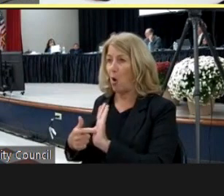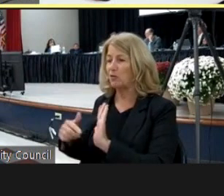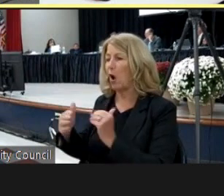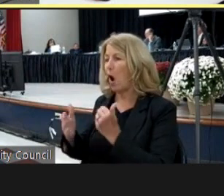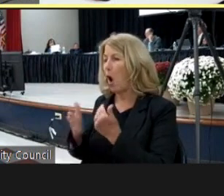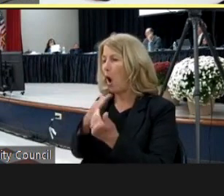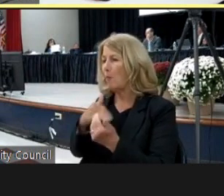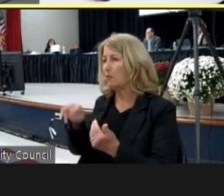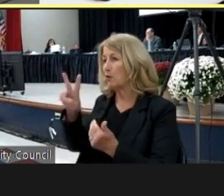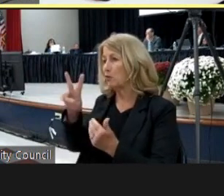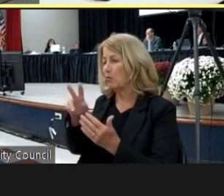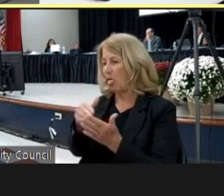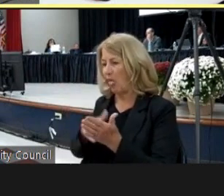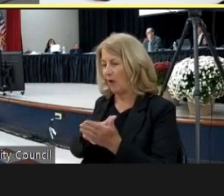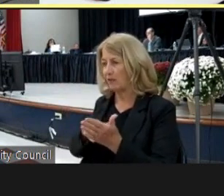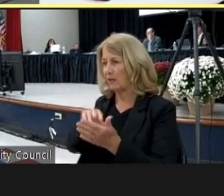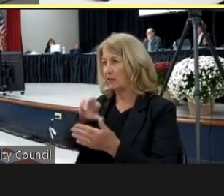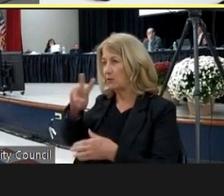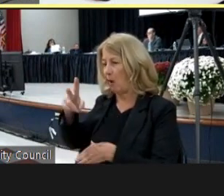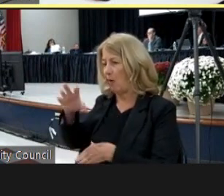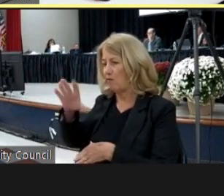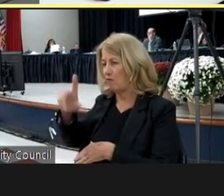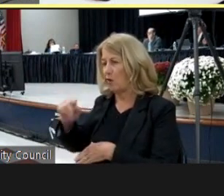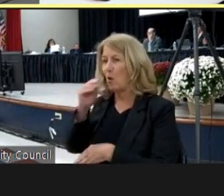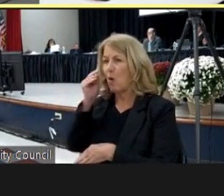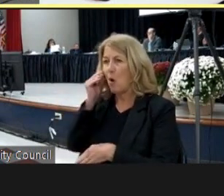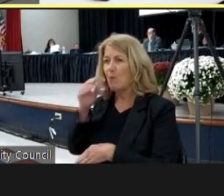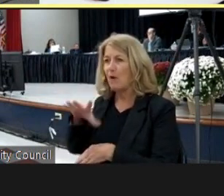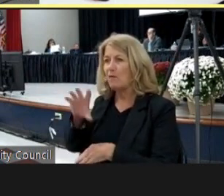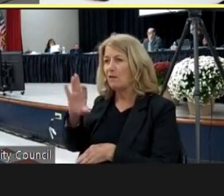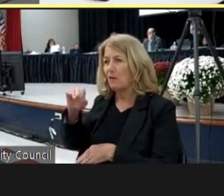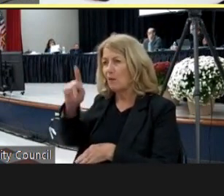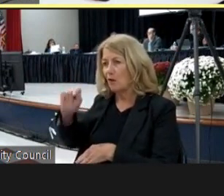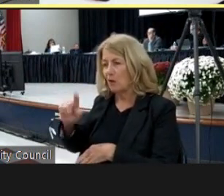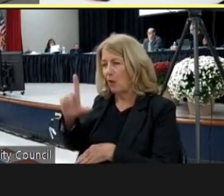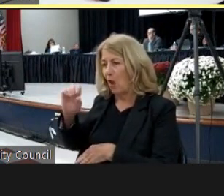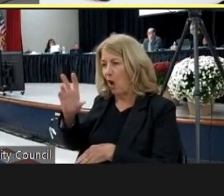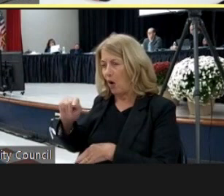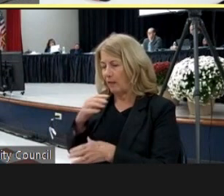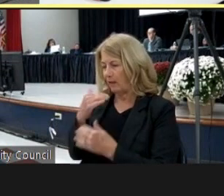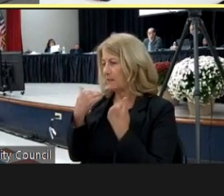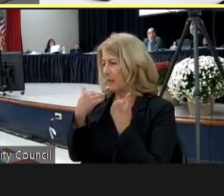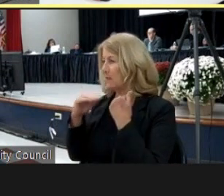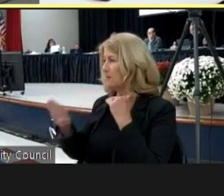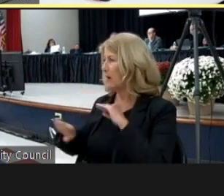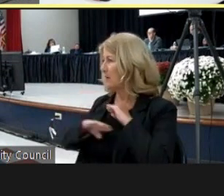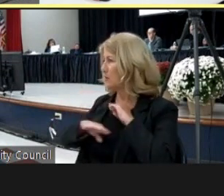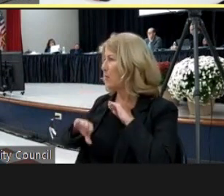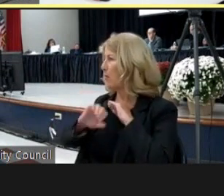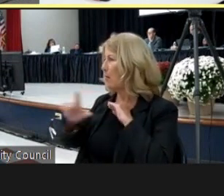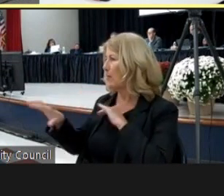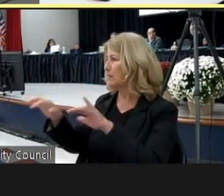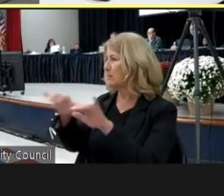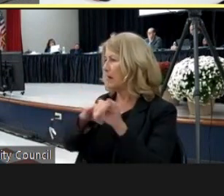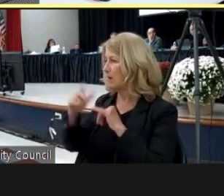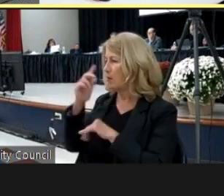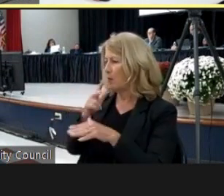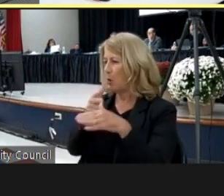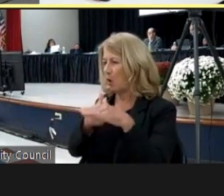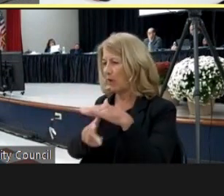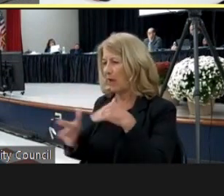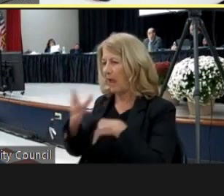square foot home on a 50-foot lot that meets all the standards for parking, access, and then a 500 square